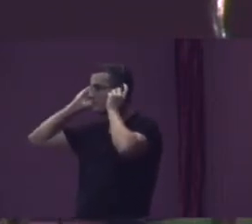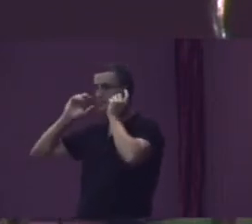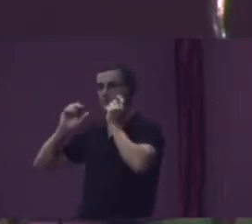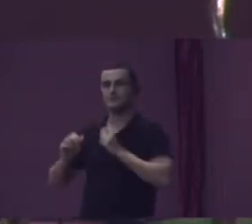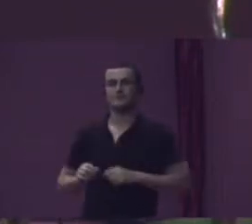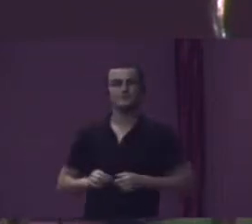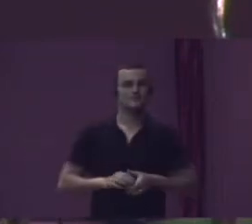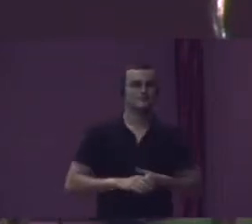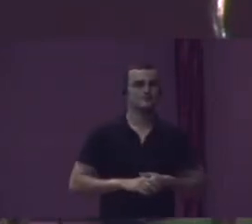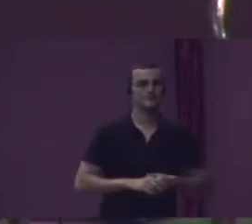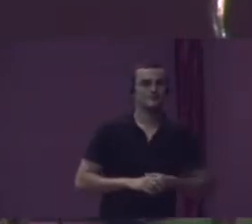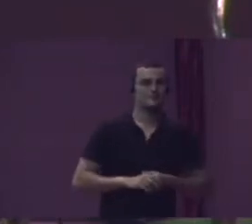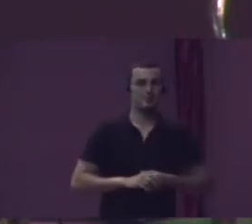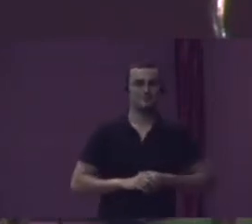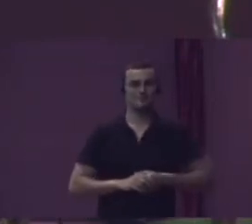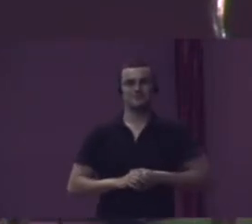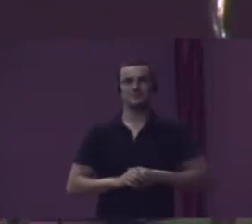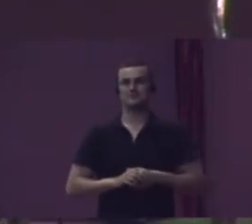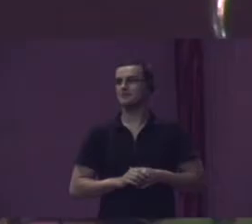I will, I promise, yes.